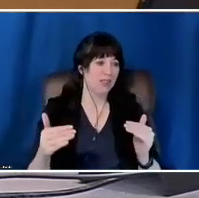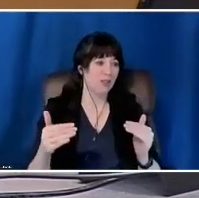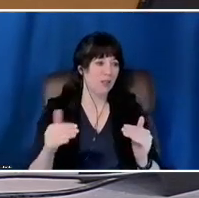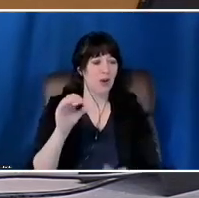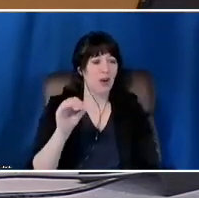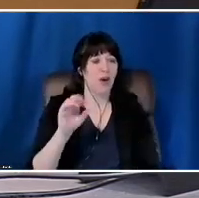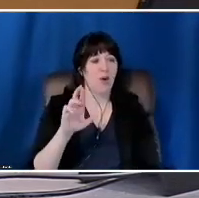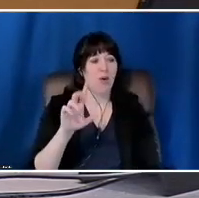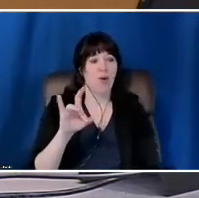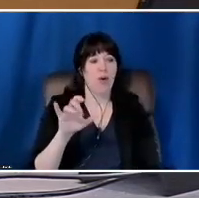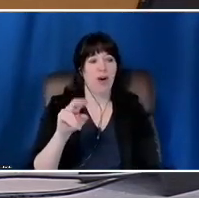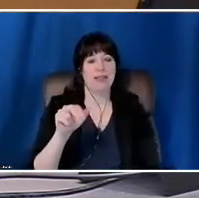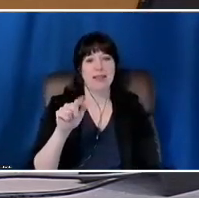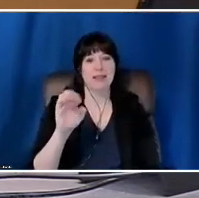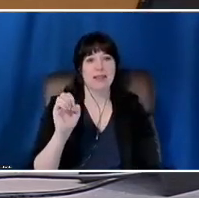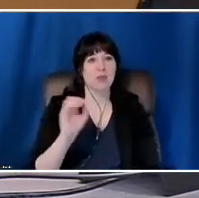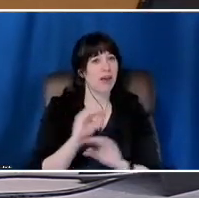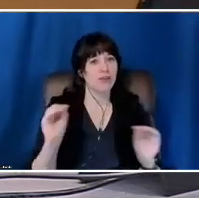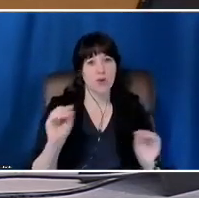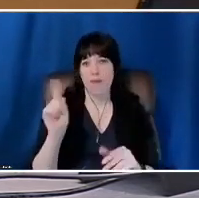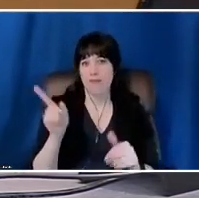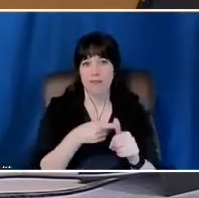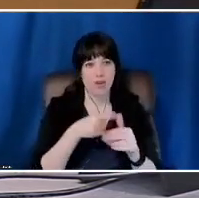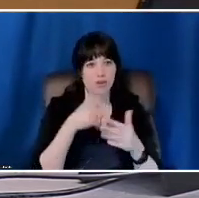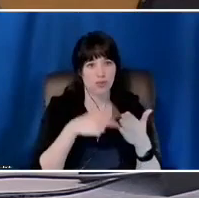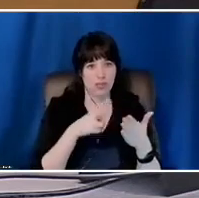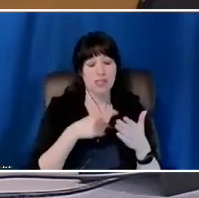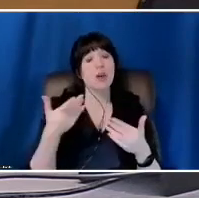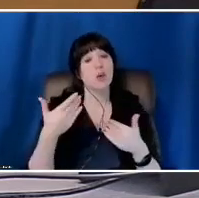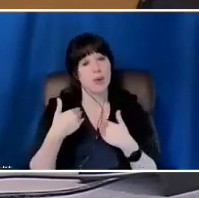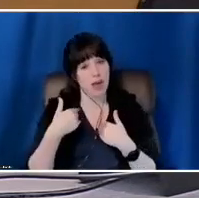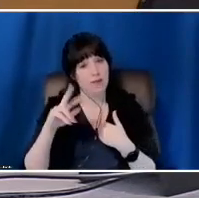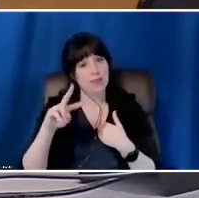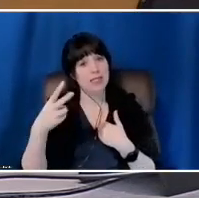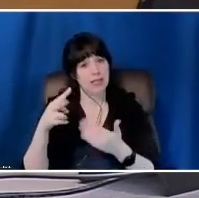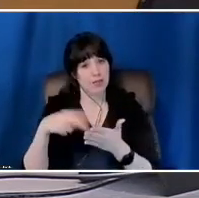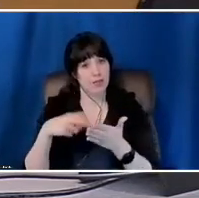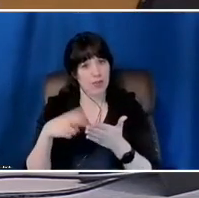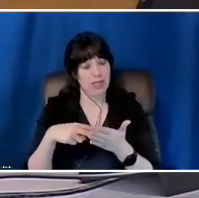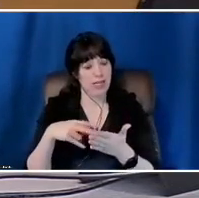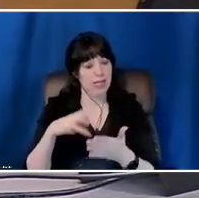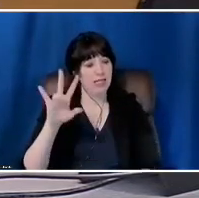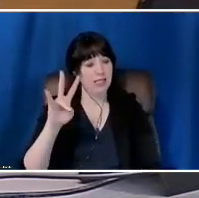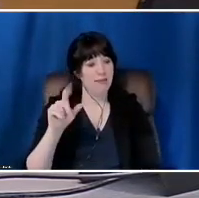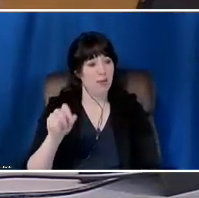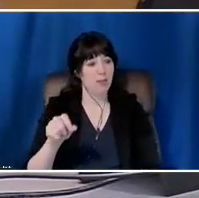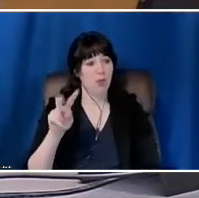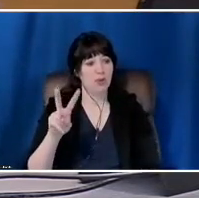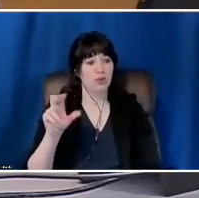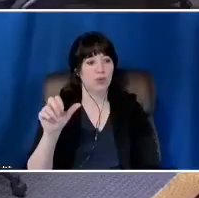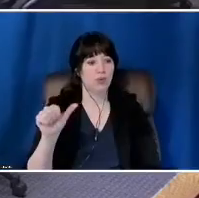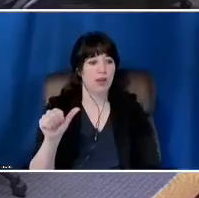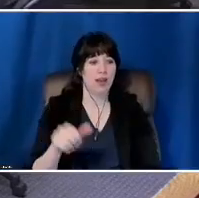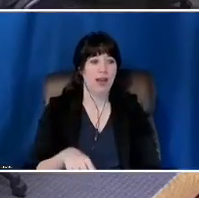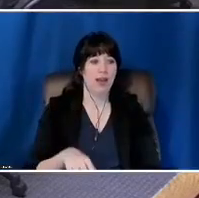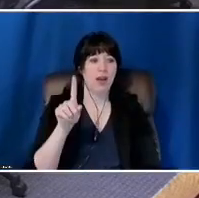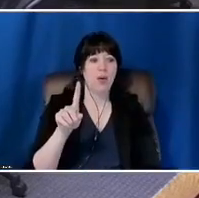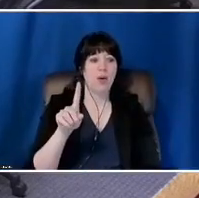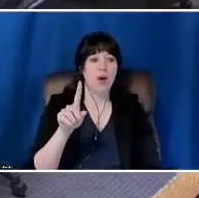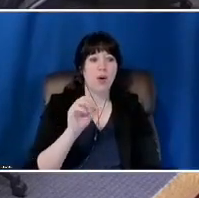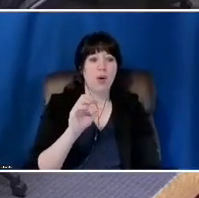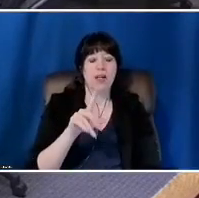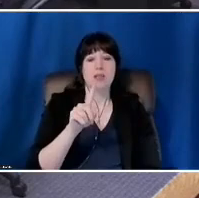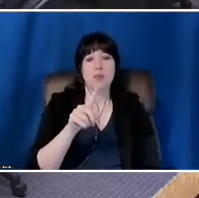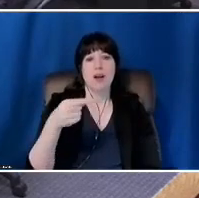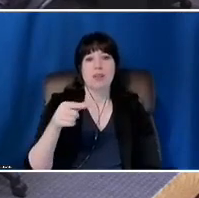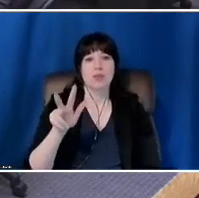have no first readings. We do have a second reading, item 7.2A. Ordinance Bill number 123, an ordinance